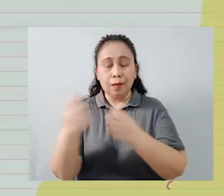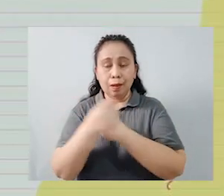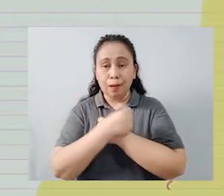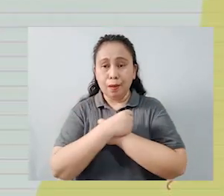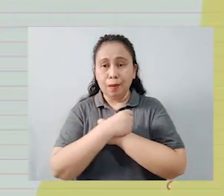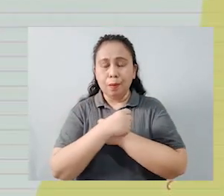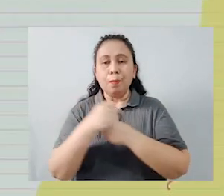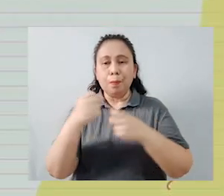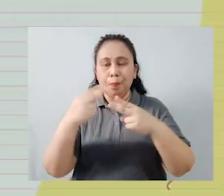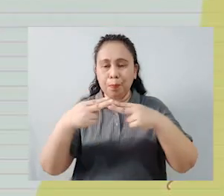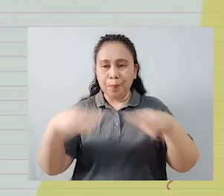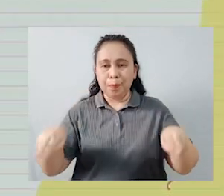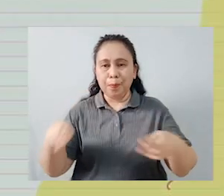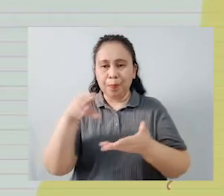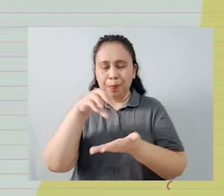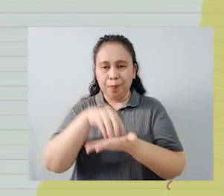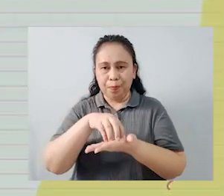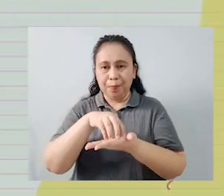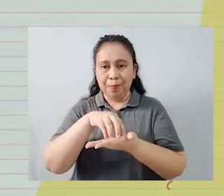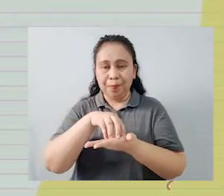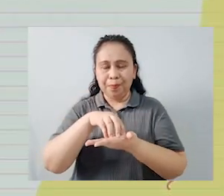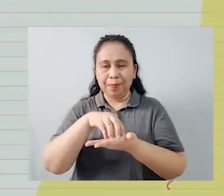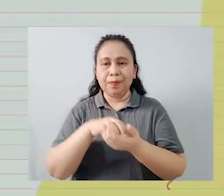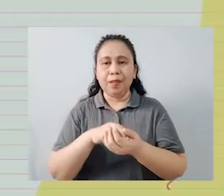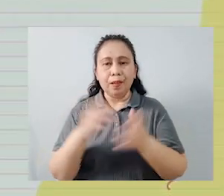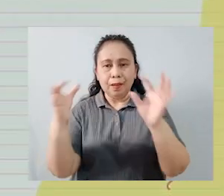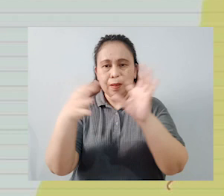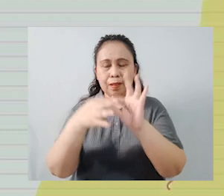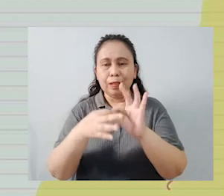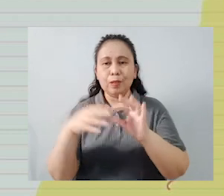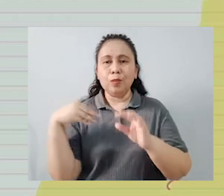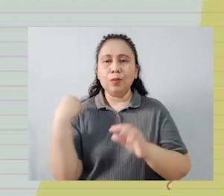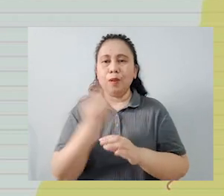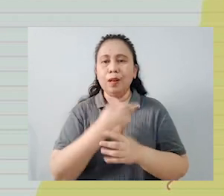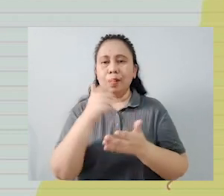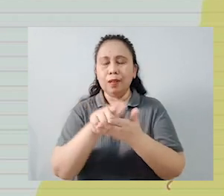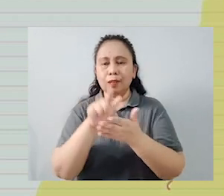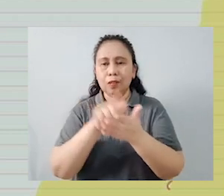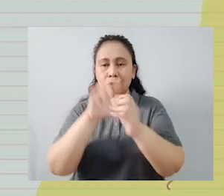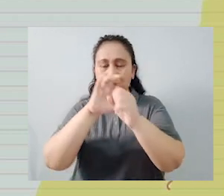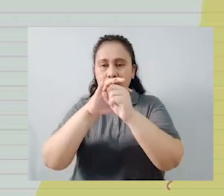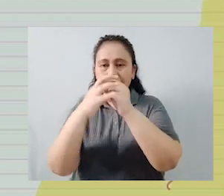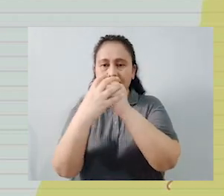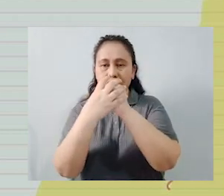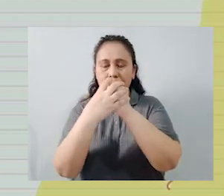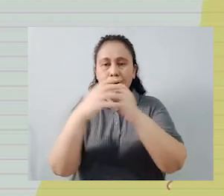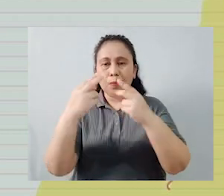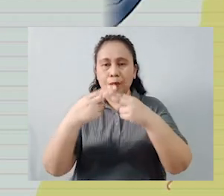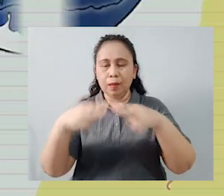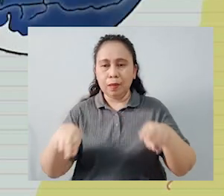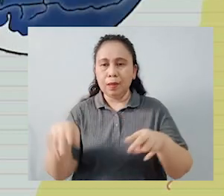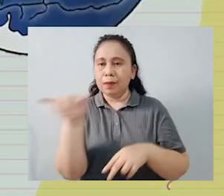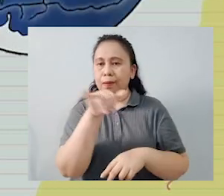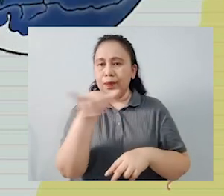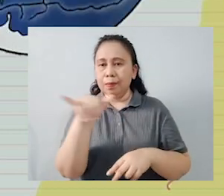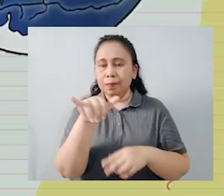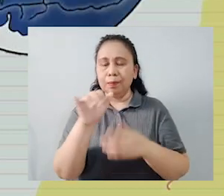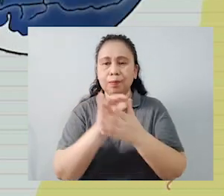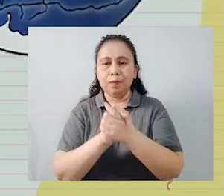egg. Relating it in our lesson, the shell of the egg can be likened to the Earth's